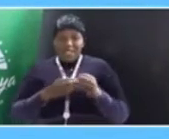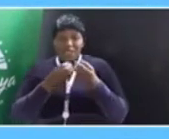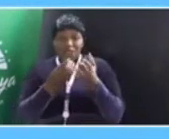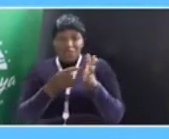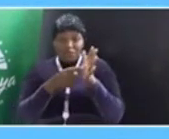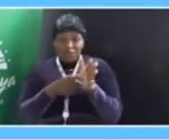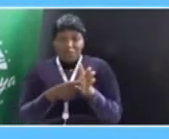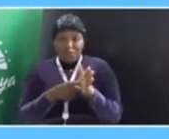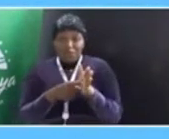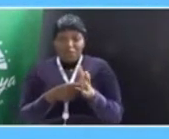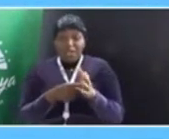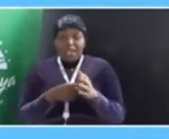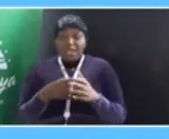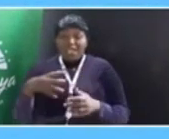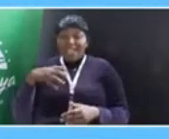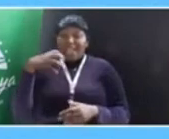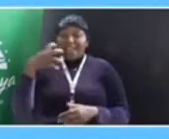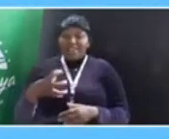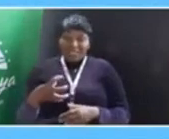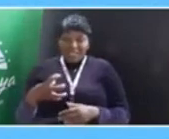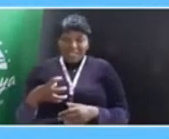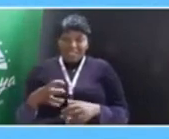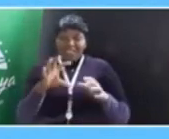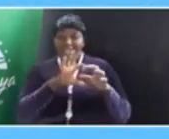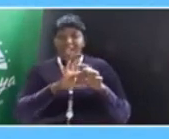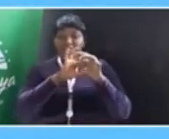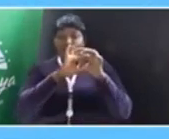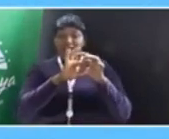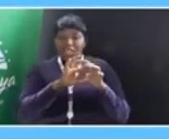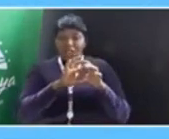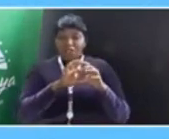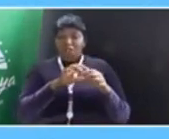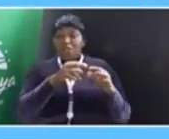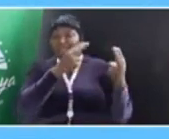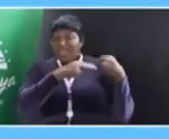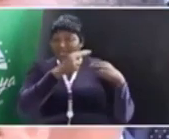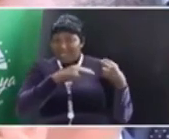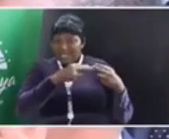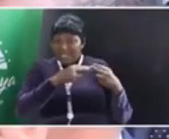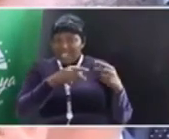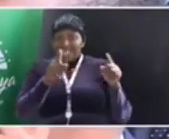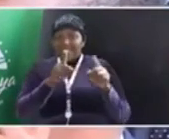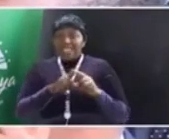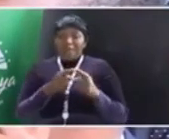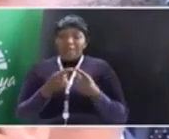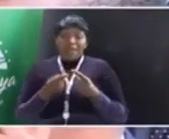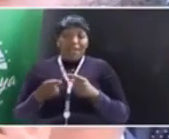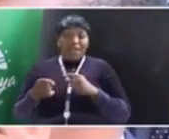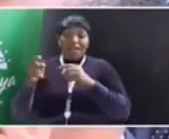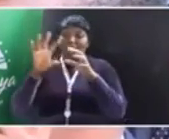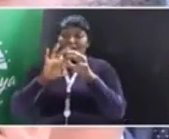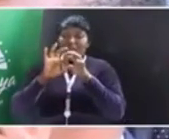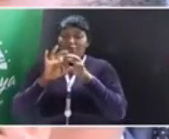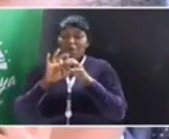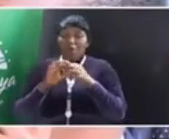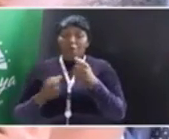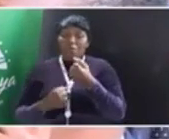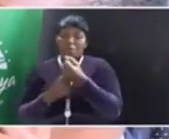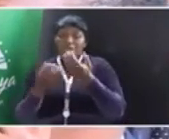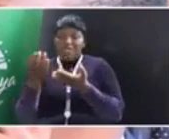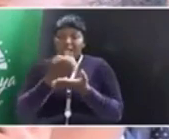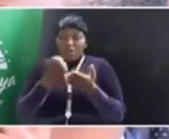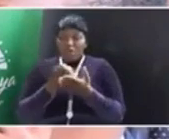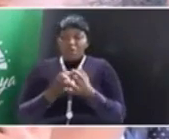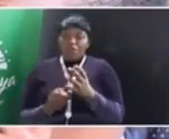themselves in our rich cultural heritage. Cultural tourism not only boosts economic growth, but also serves